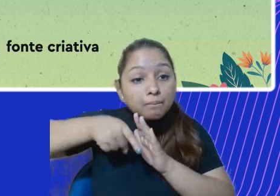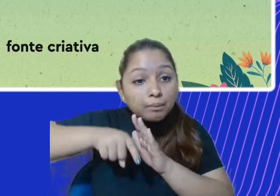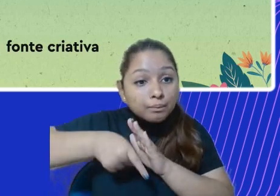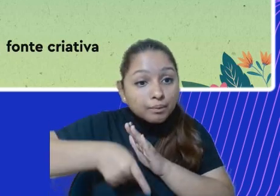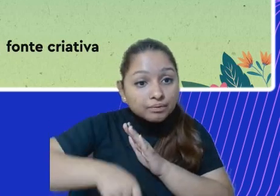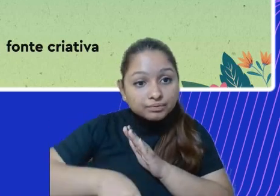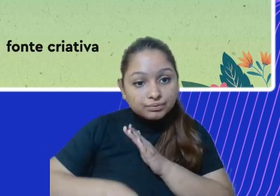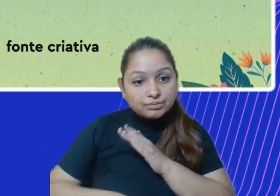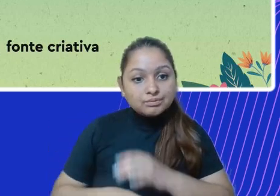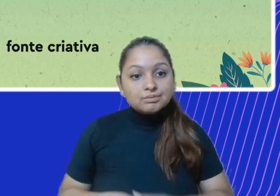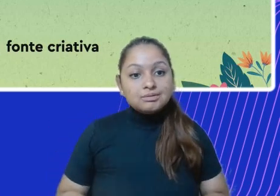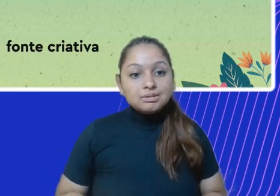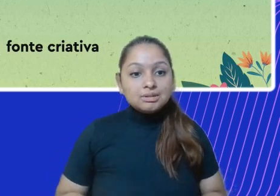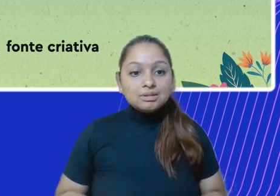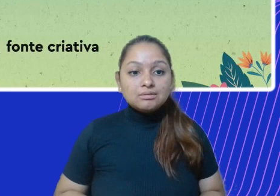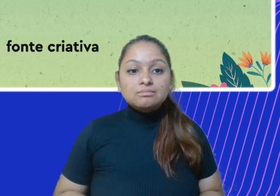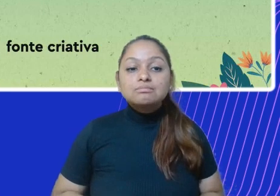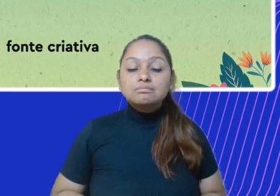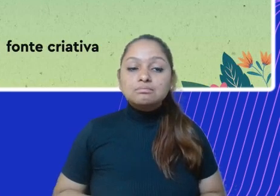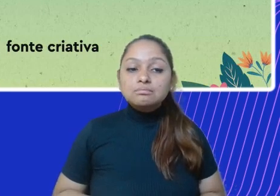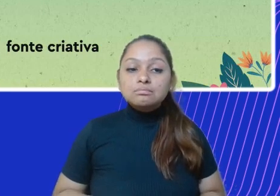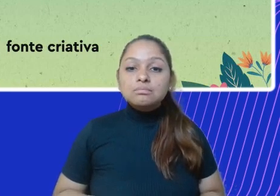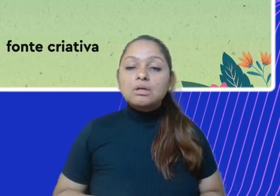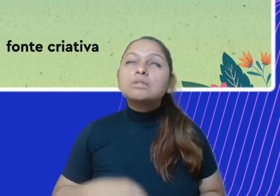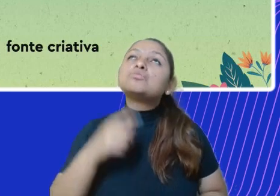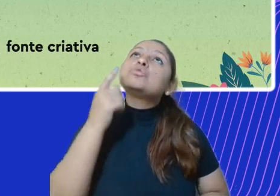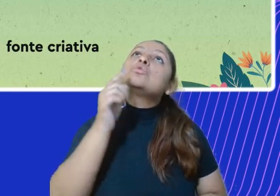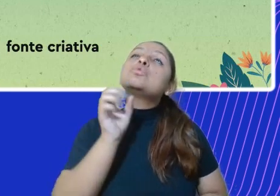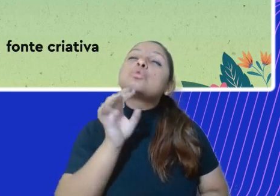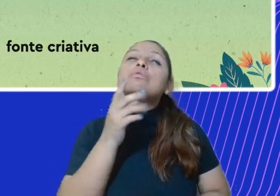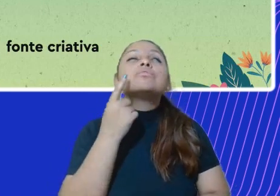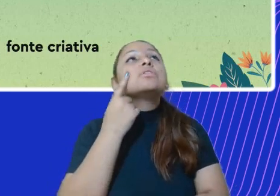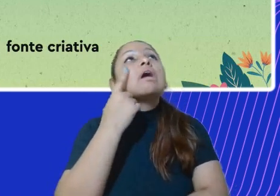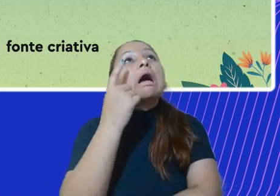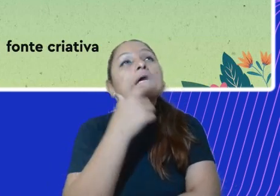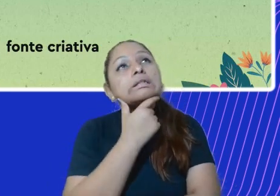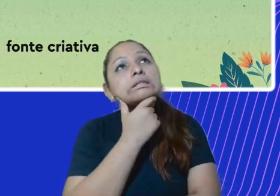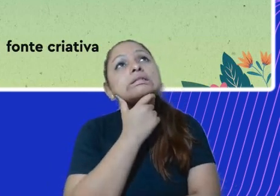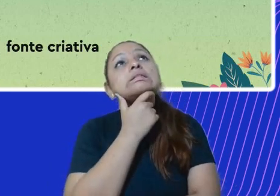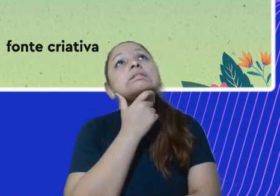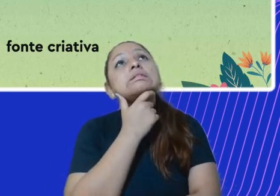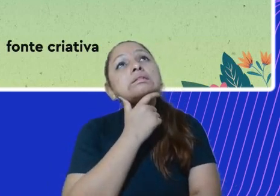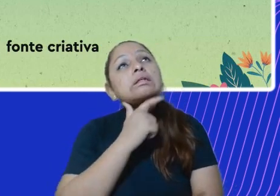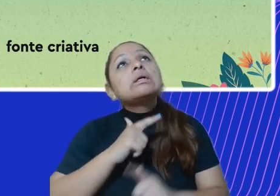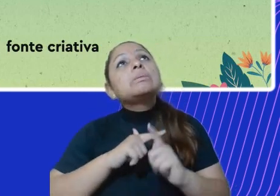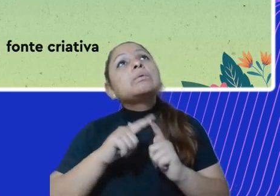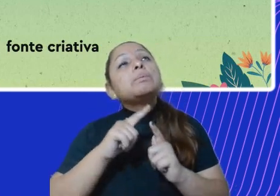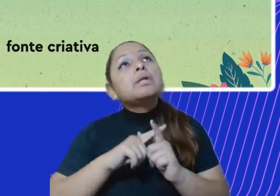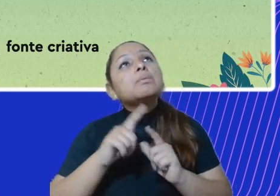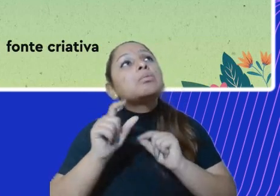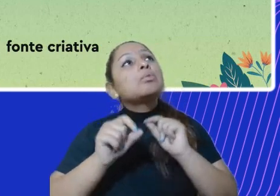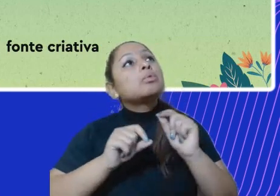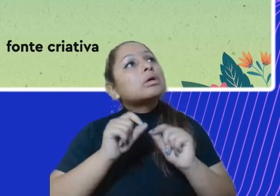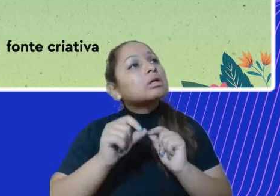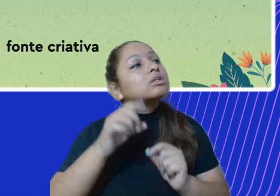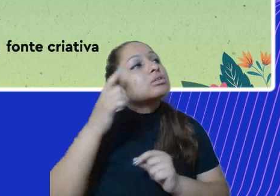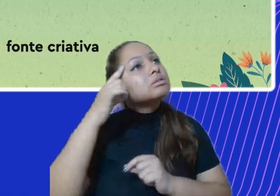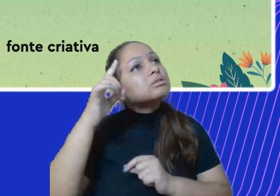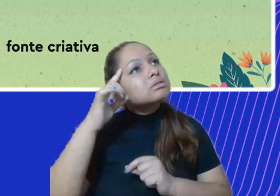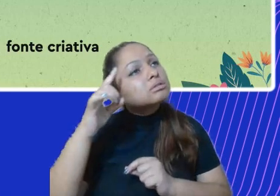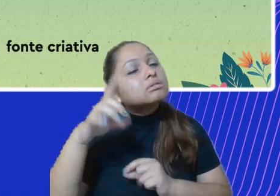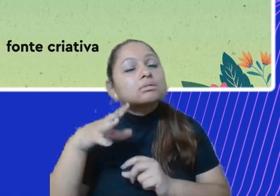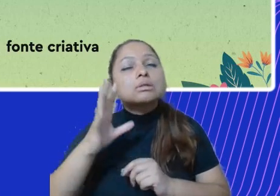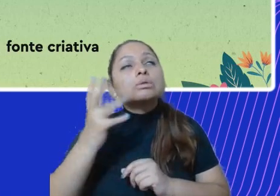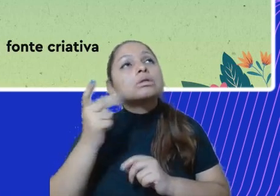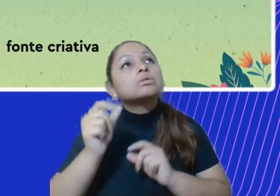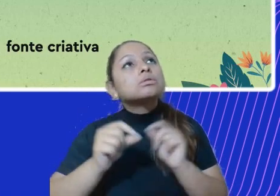is the etymology of the word, going to the root. We can't just act on what is showing the events of the day by day. We have to